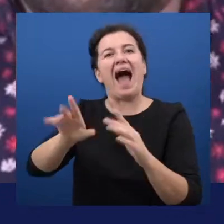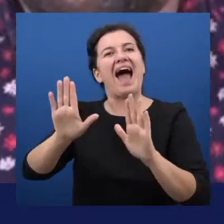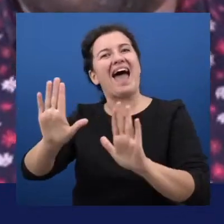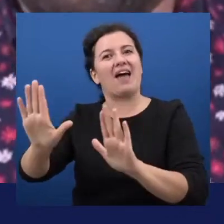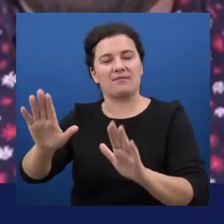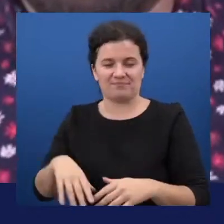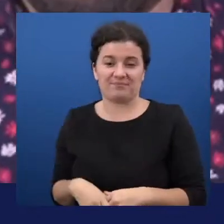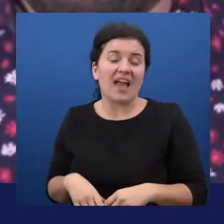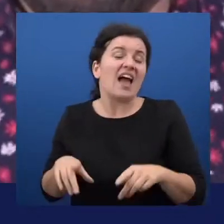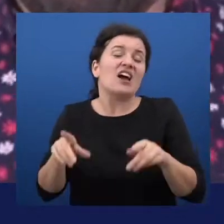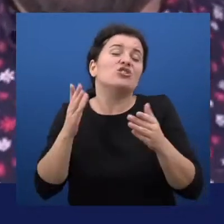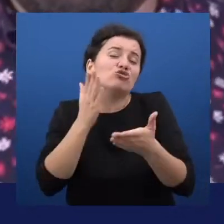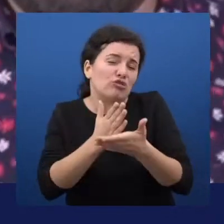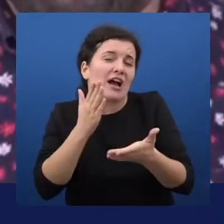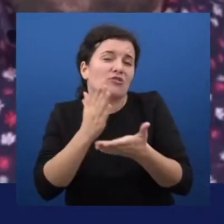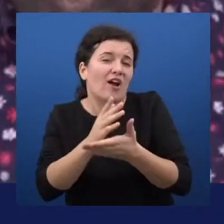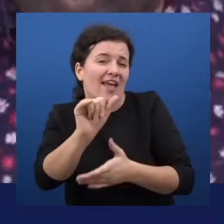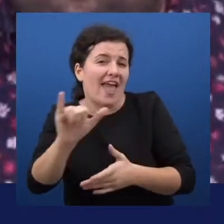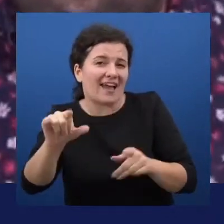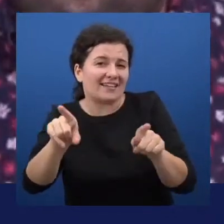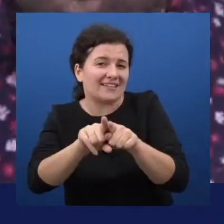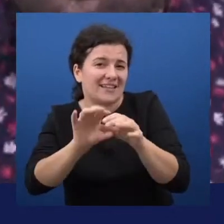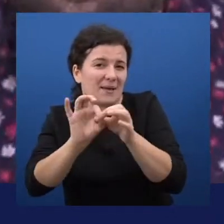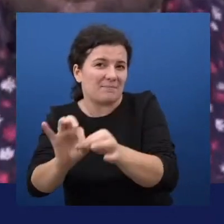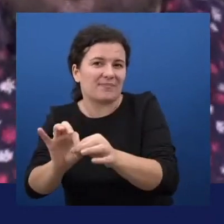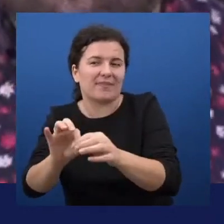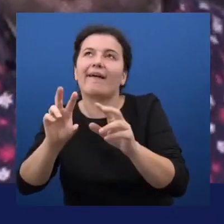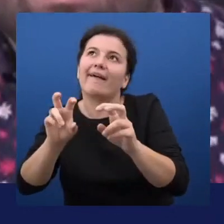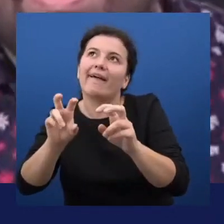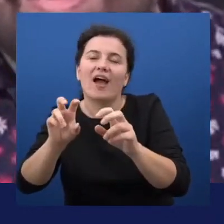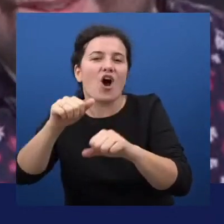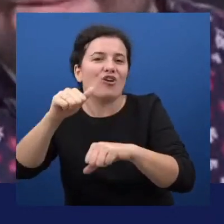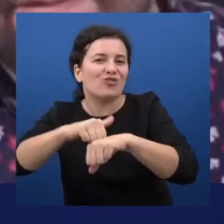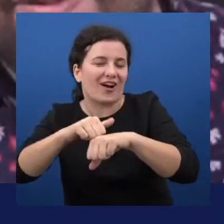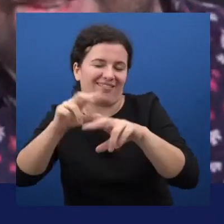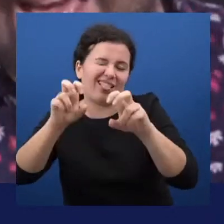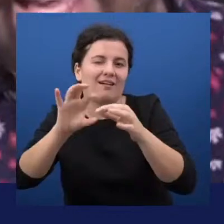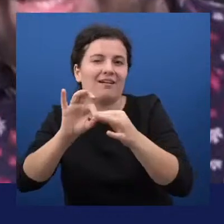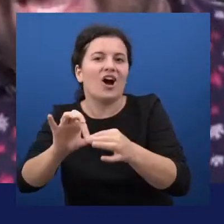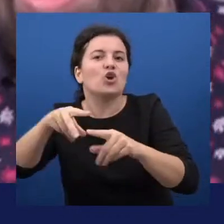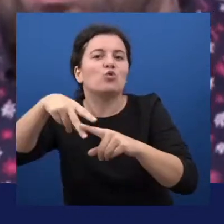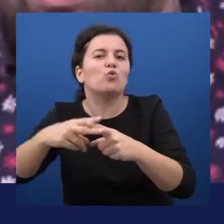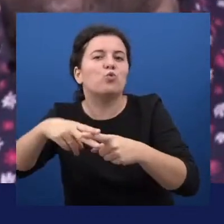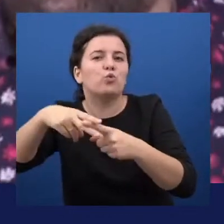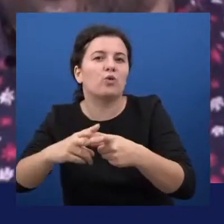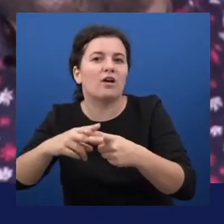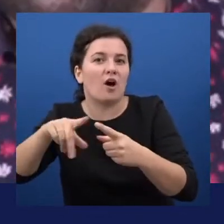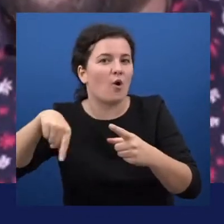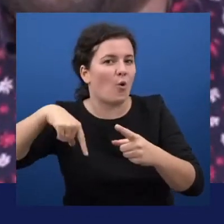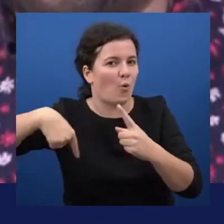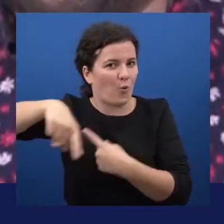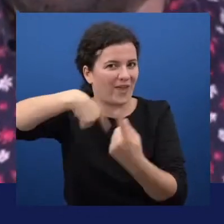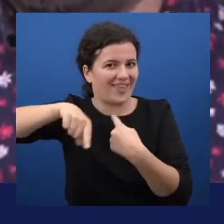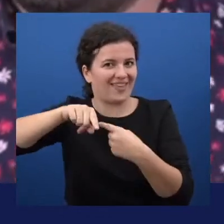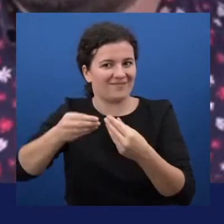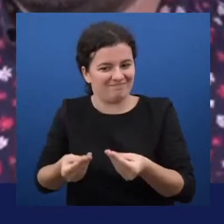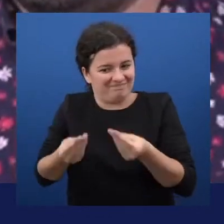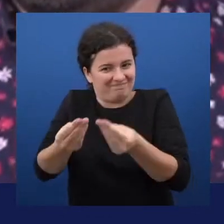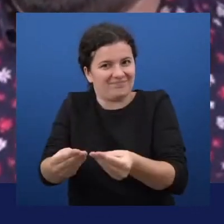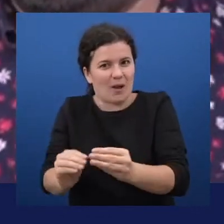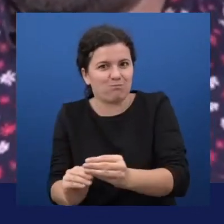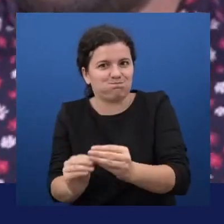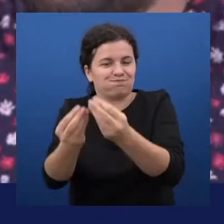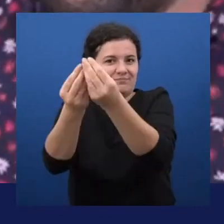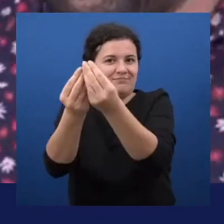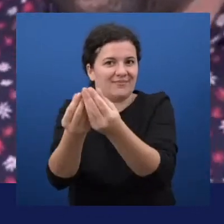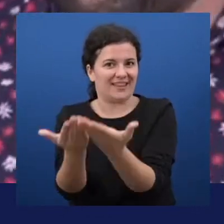it is still fundamentally, it's a tool. It's a tool we made. Yeah, and then everyone all of a sudden were like, "Oh,"